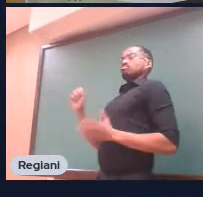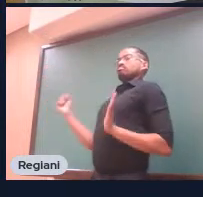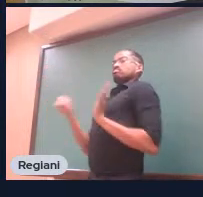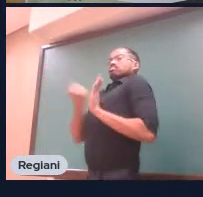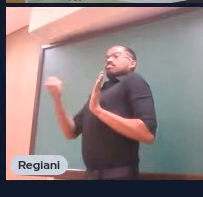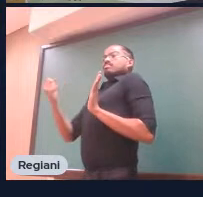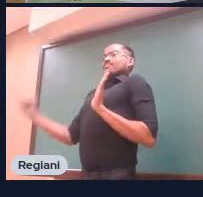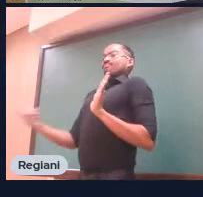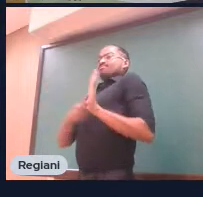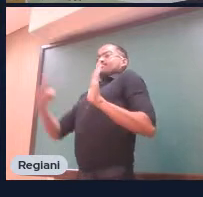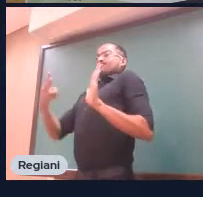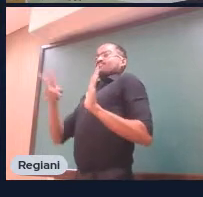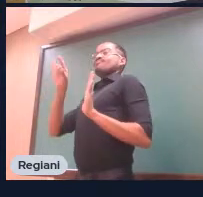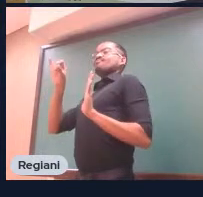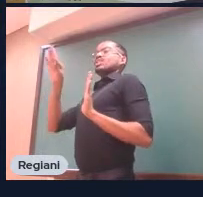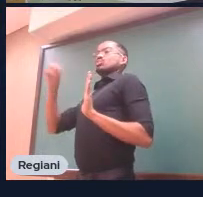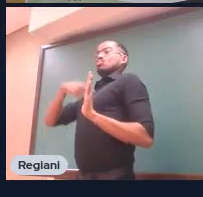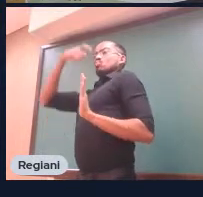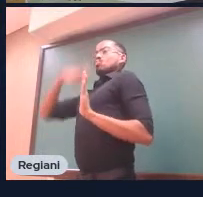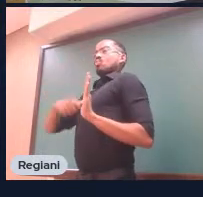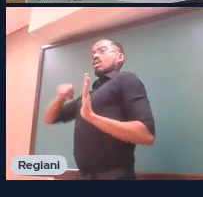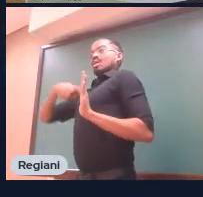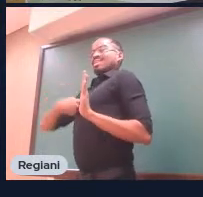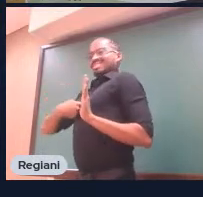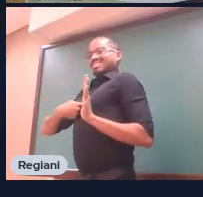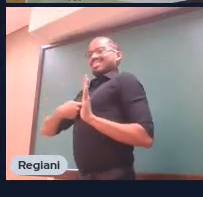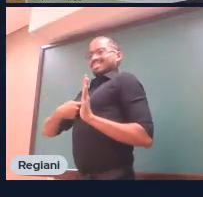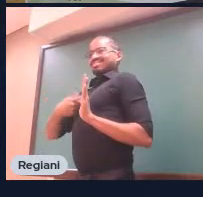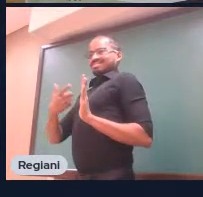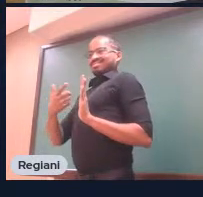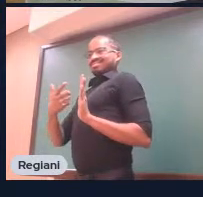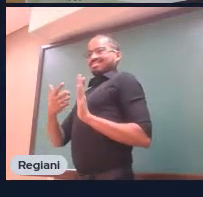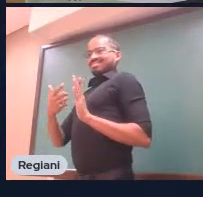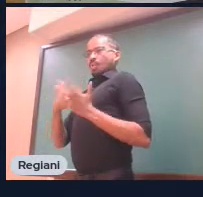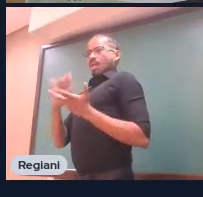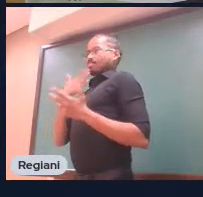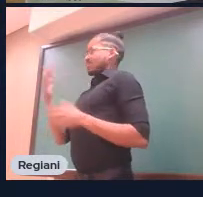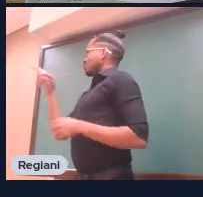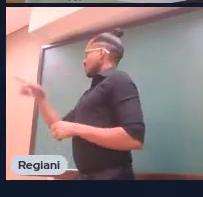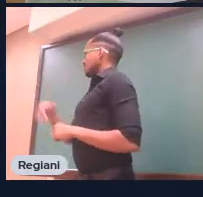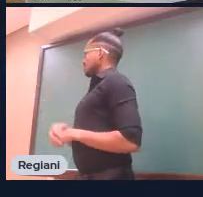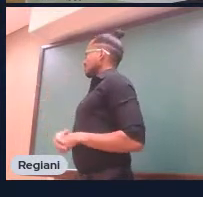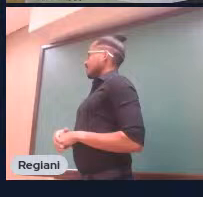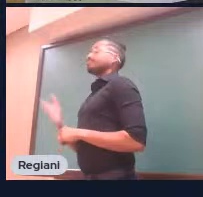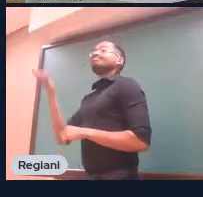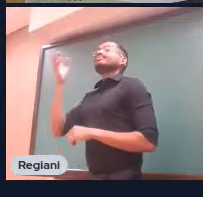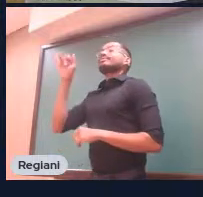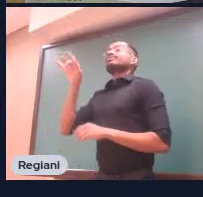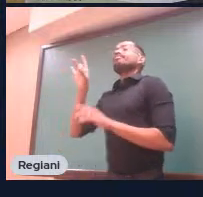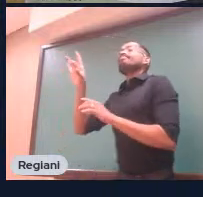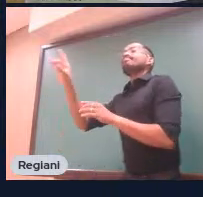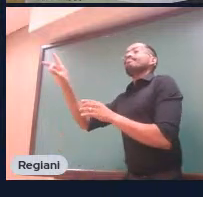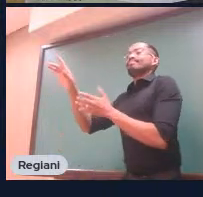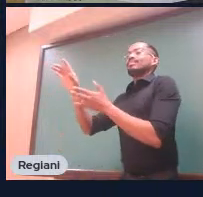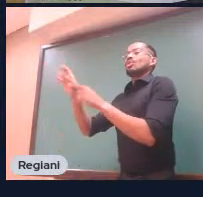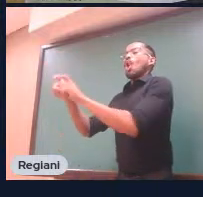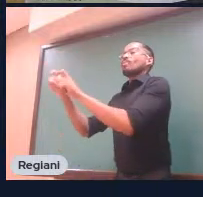a naturalized American. Now we have examples there, automatically generated.